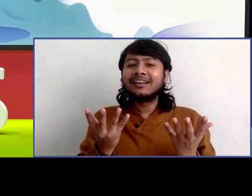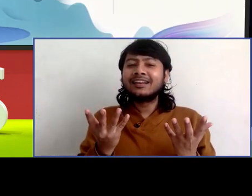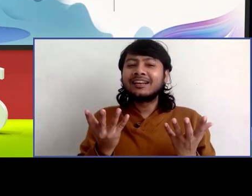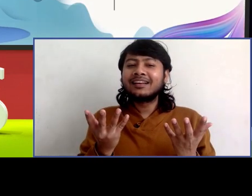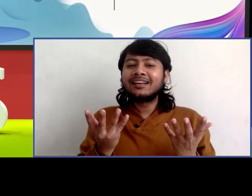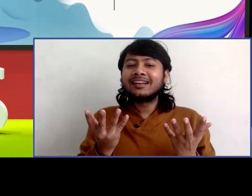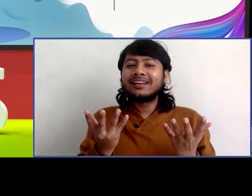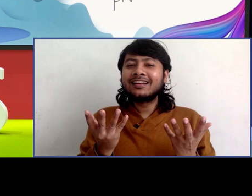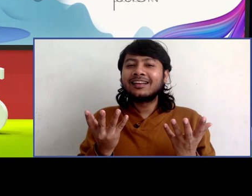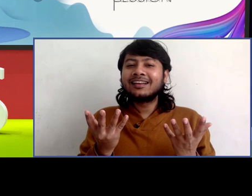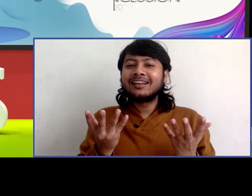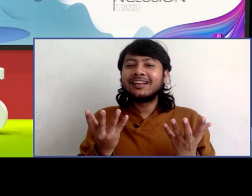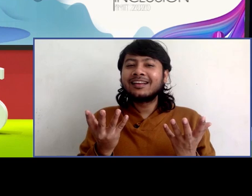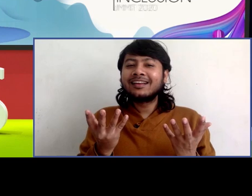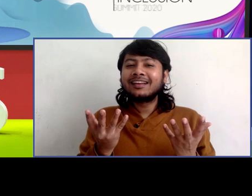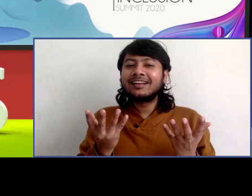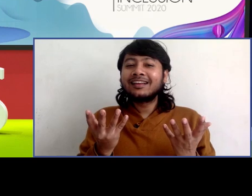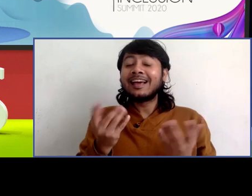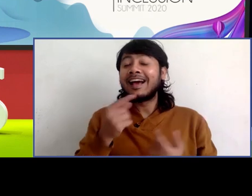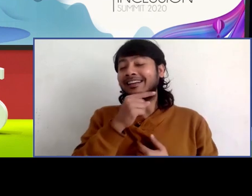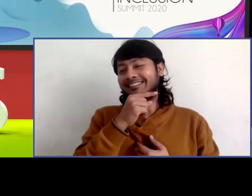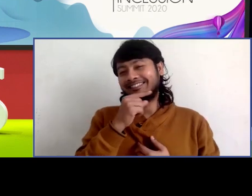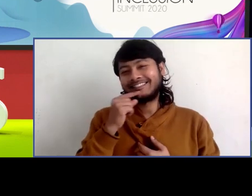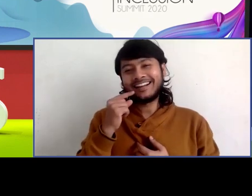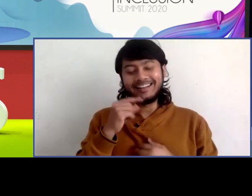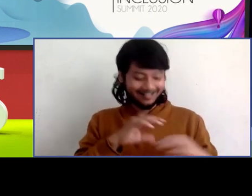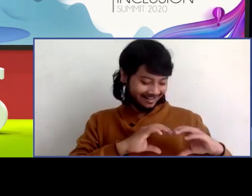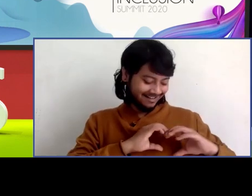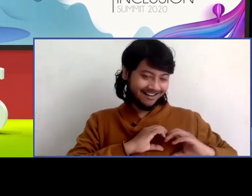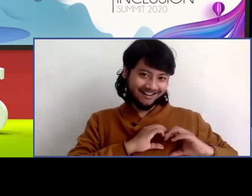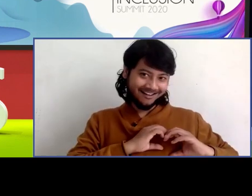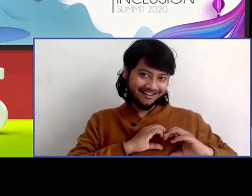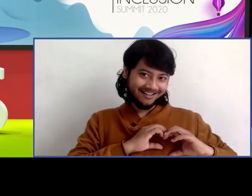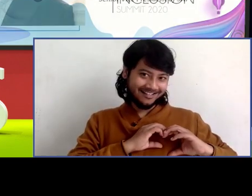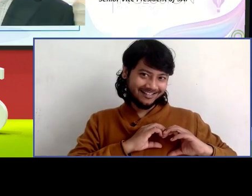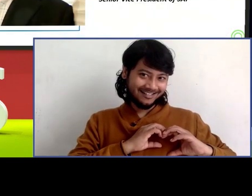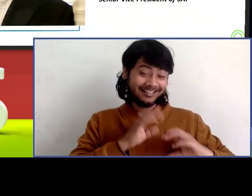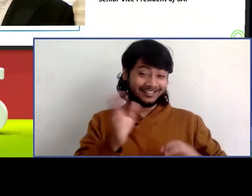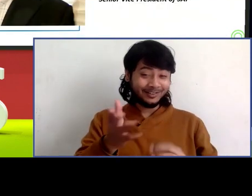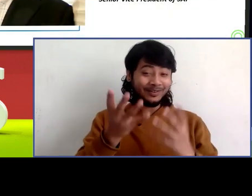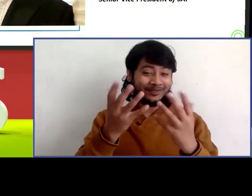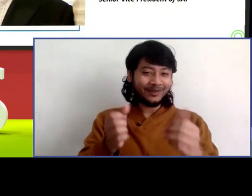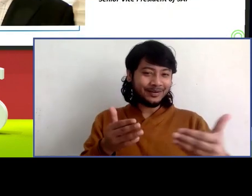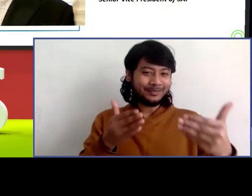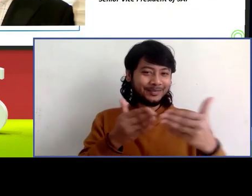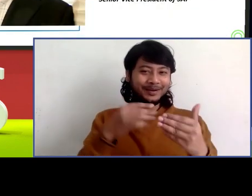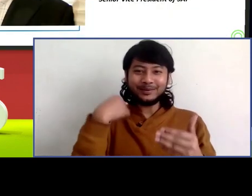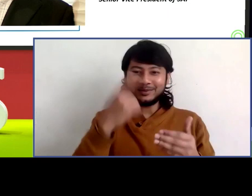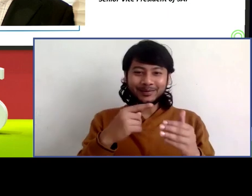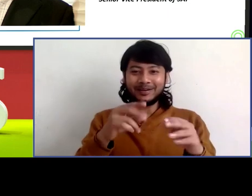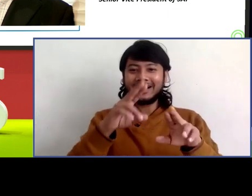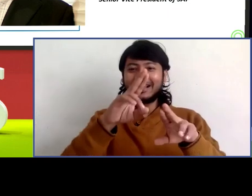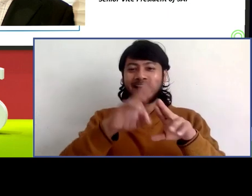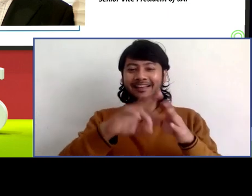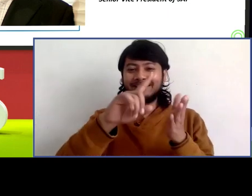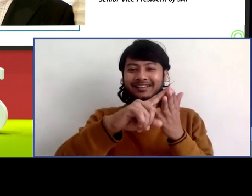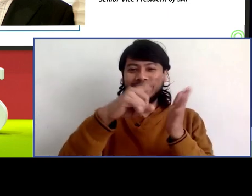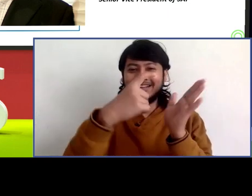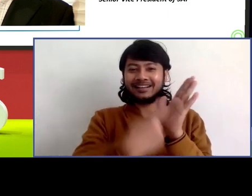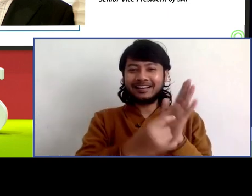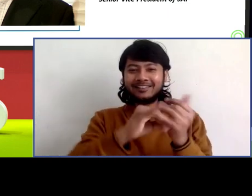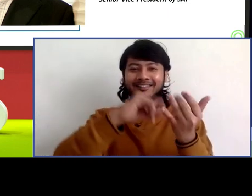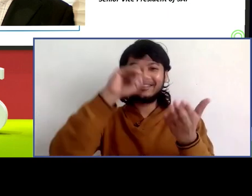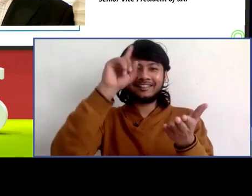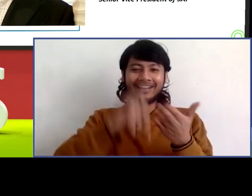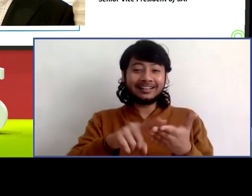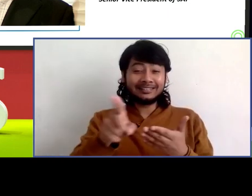The heart red color. Meet Feroz, and his love of the India Inclusion Summit for